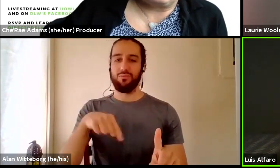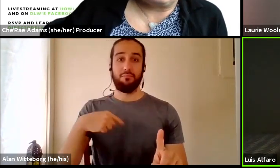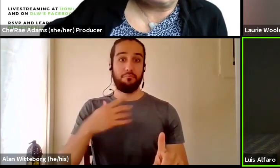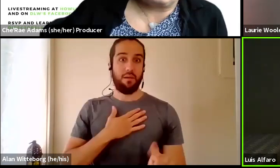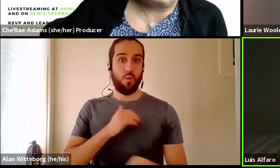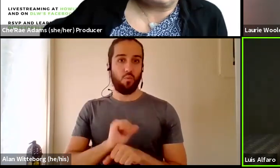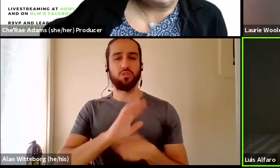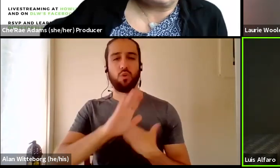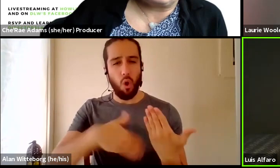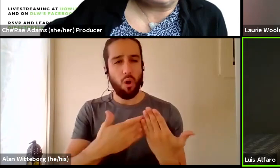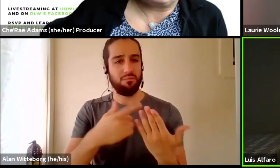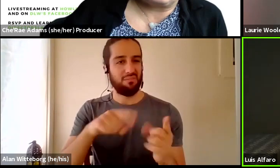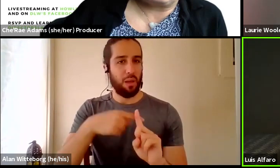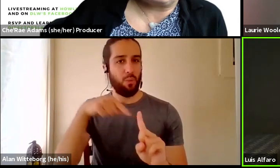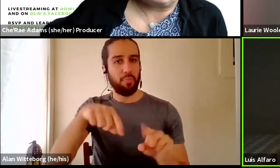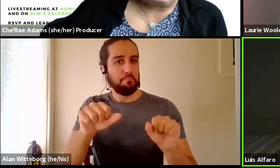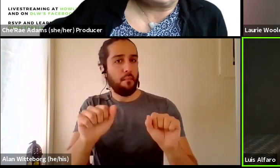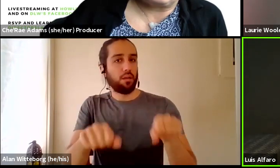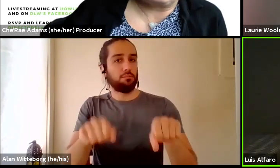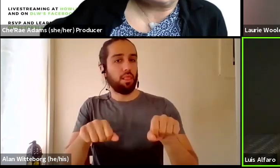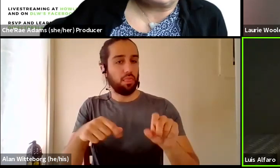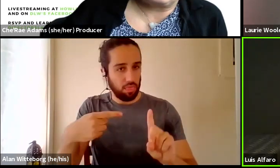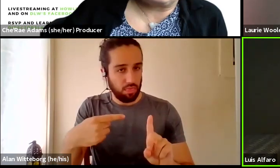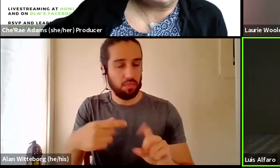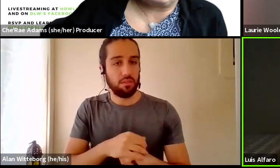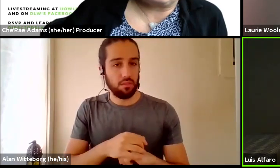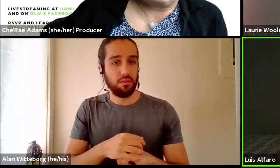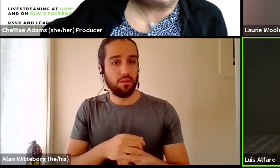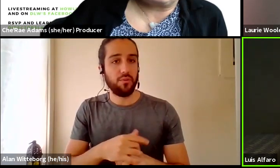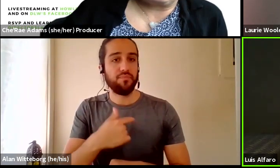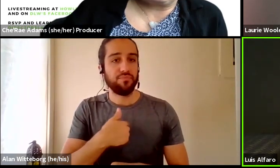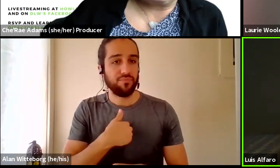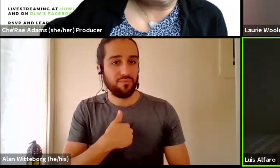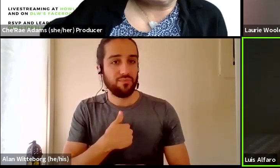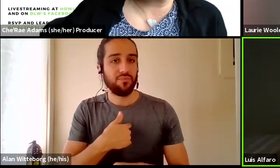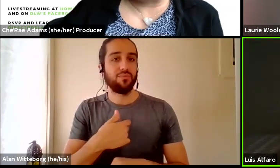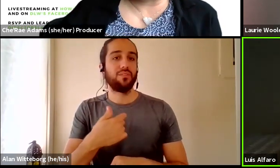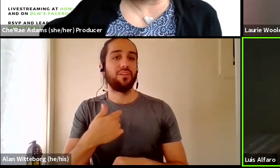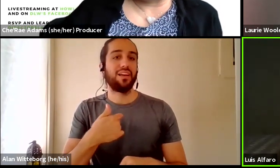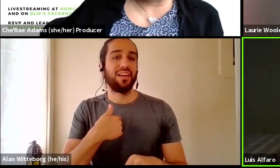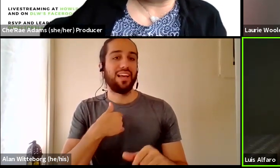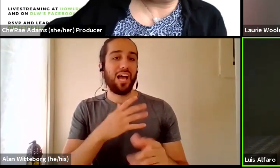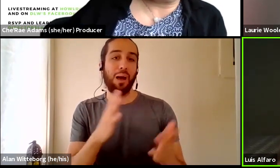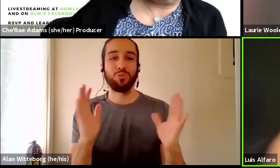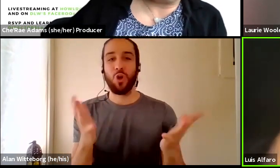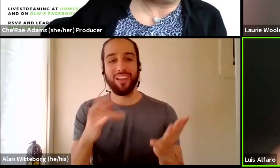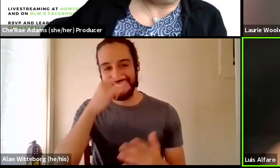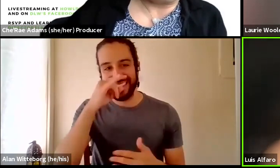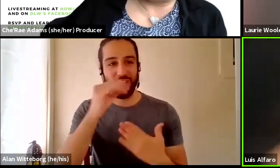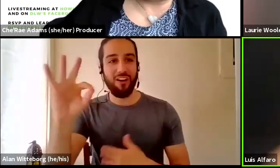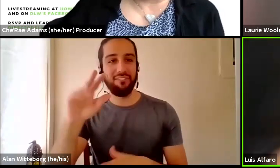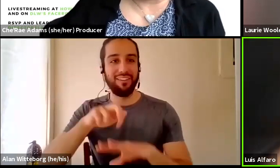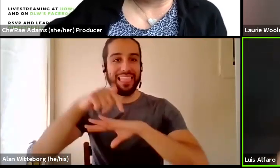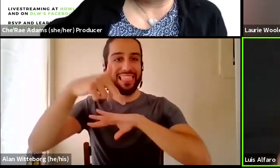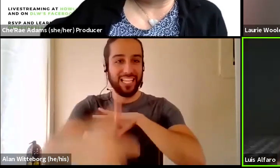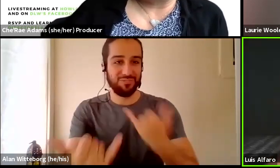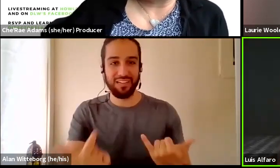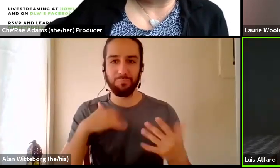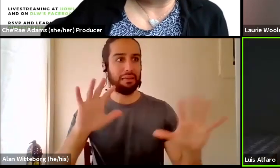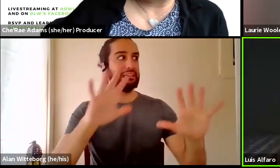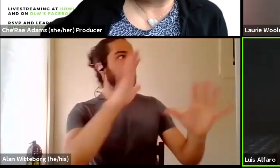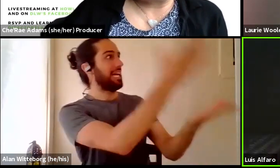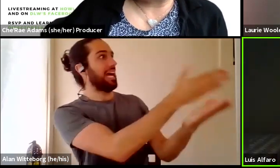if you can be in the possible, and, you know, really, I'm talking kids off ledges right now, right? Because they're like, oh, just,